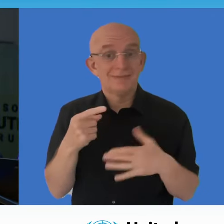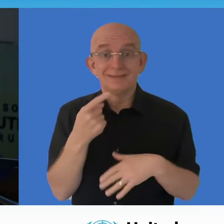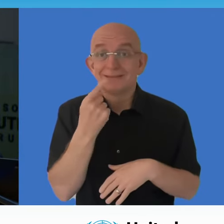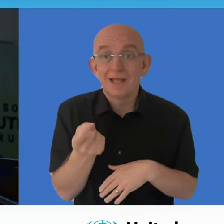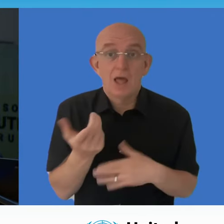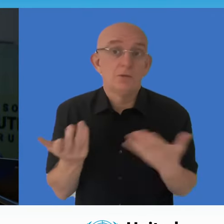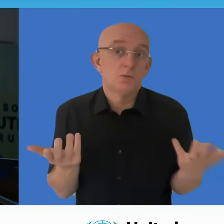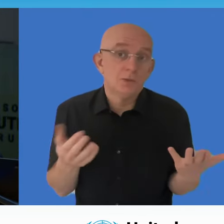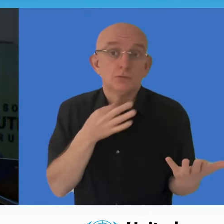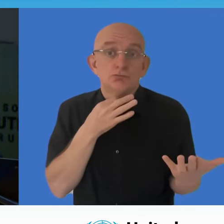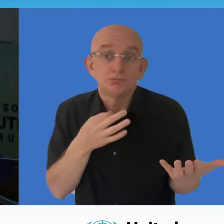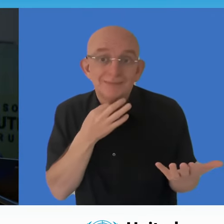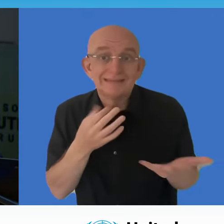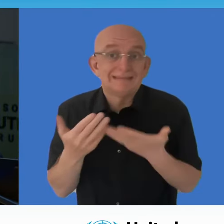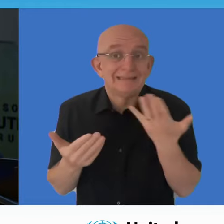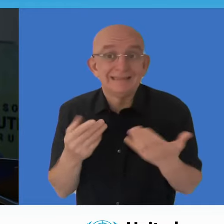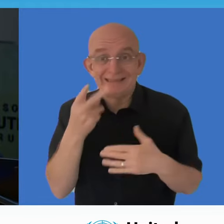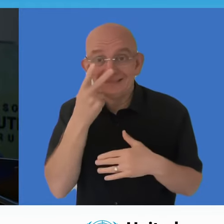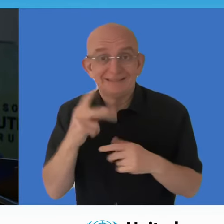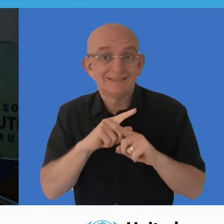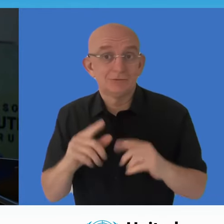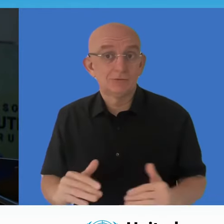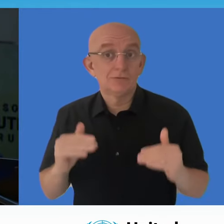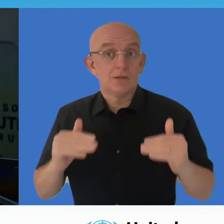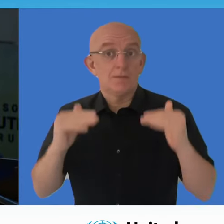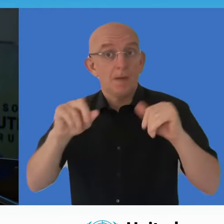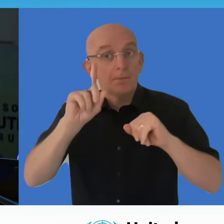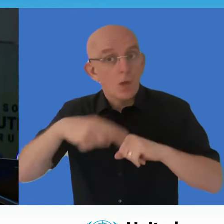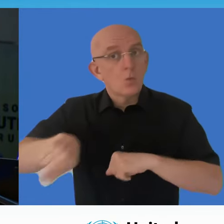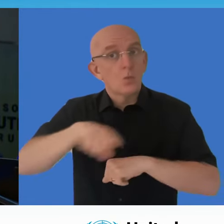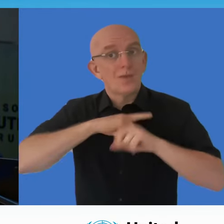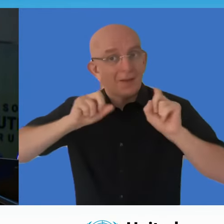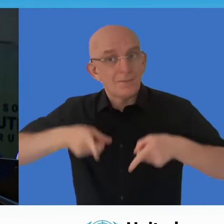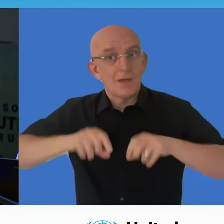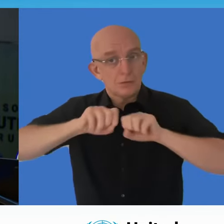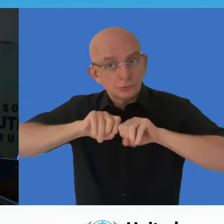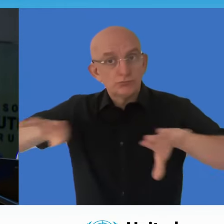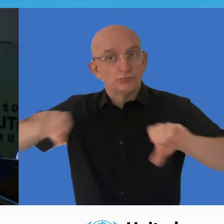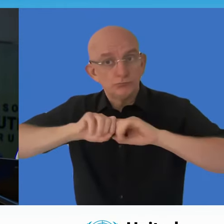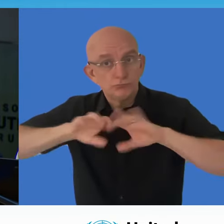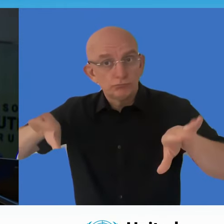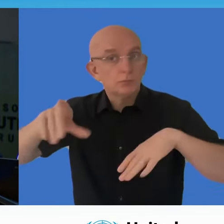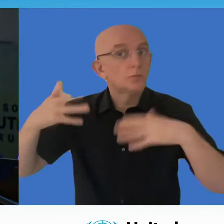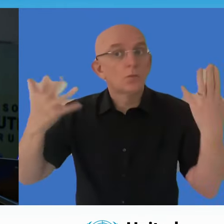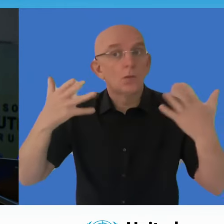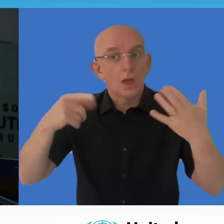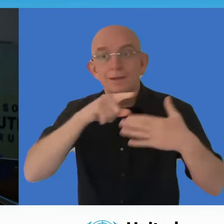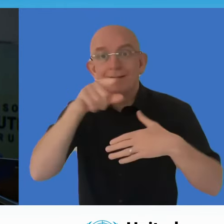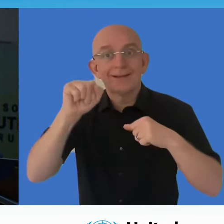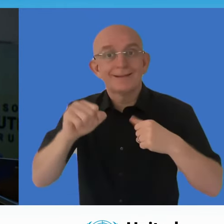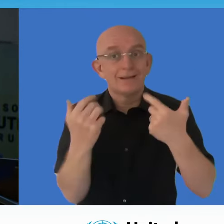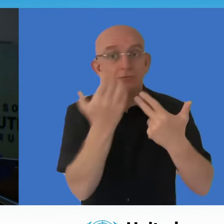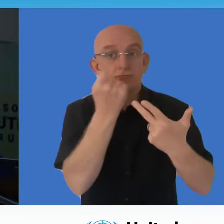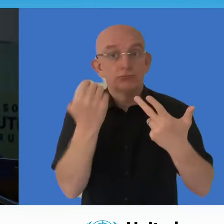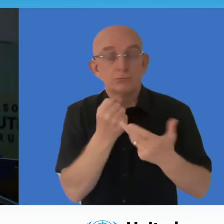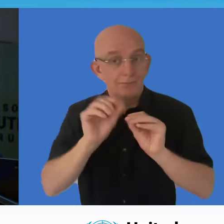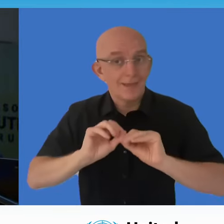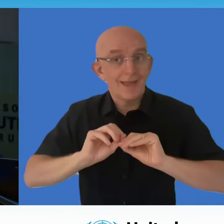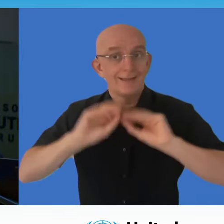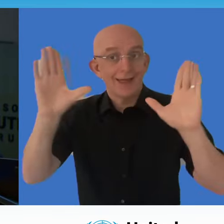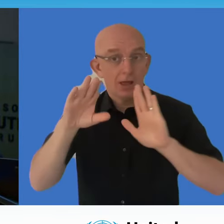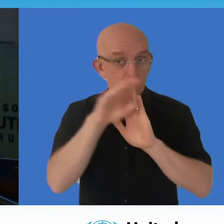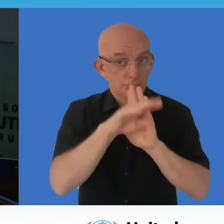these outcomes better. We must also establish very clear communication and collaboration channels between